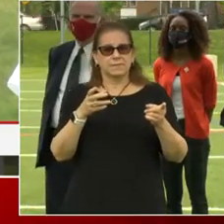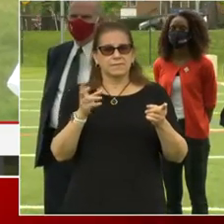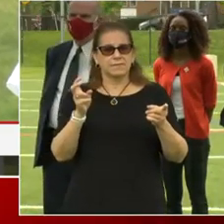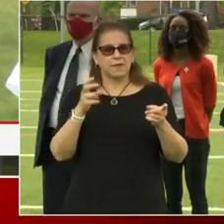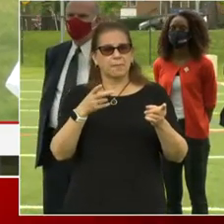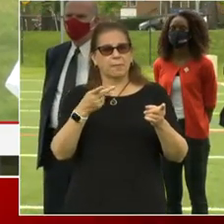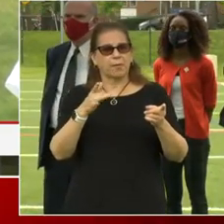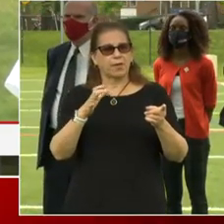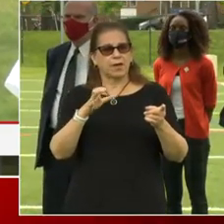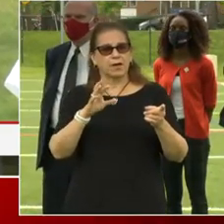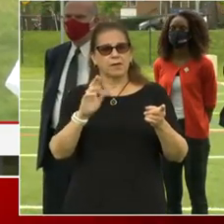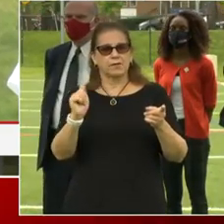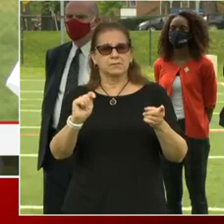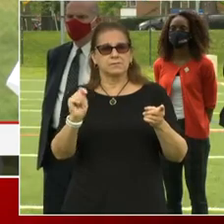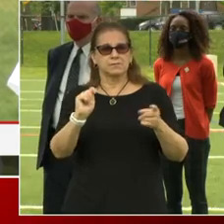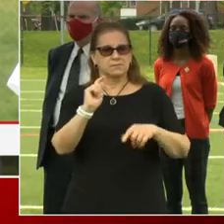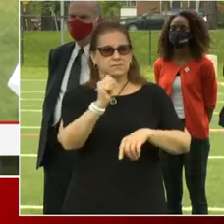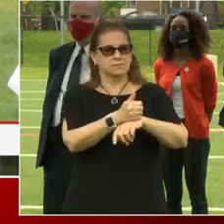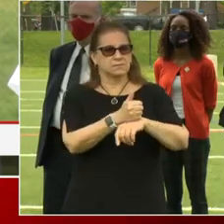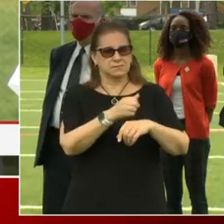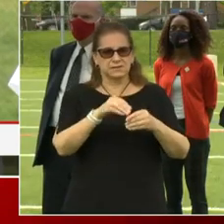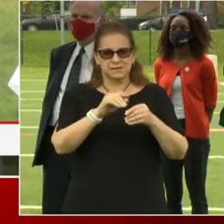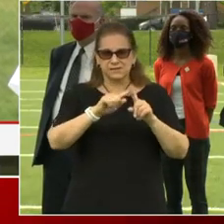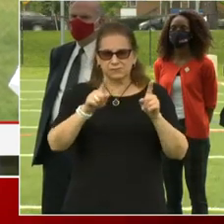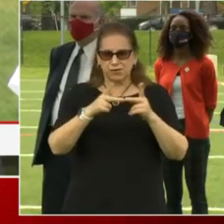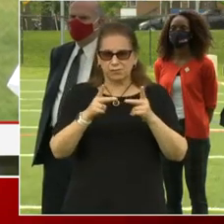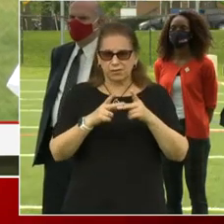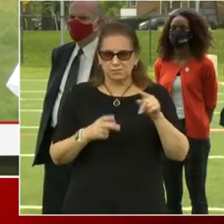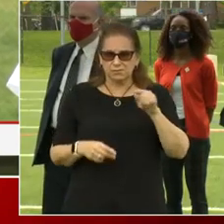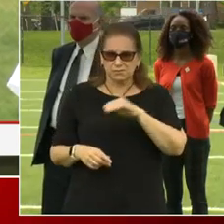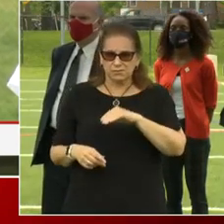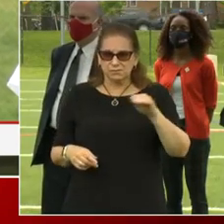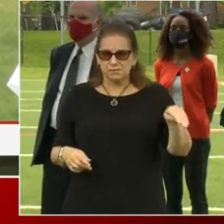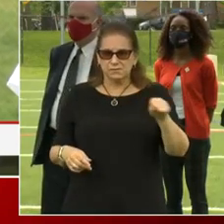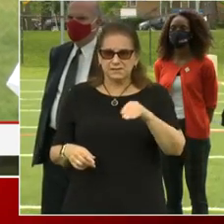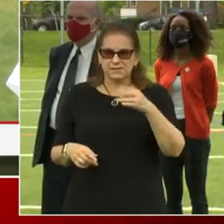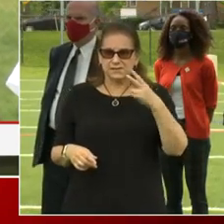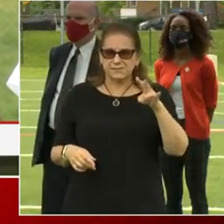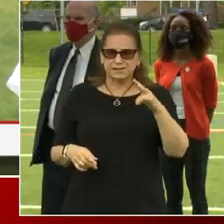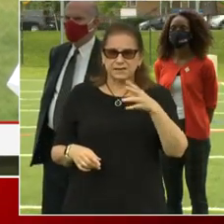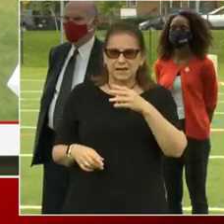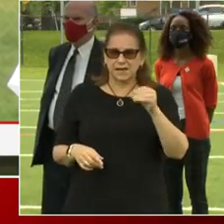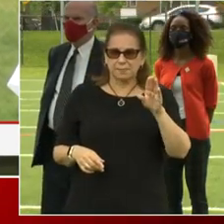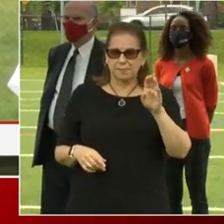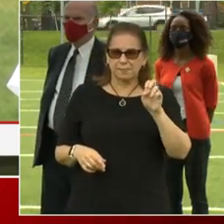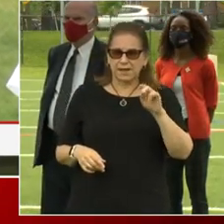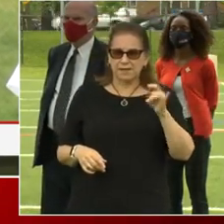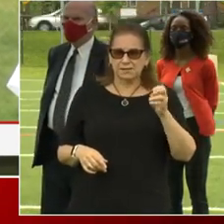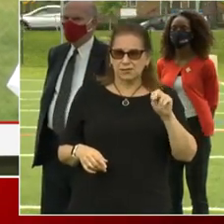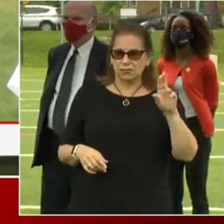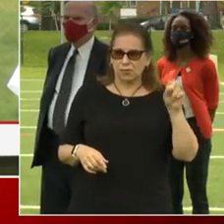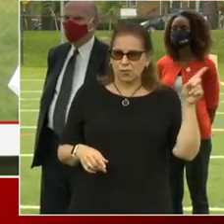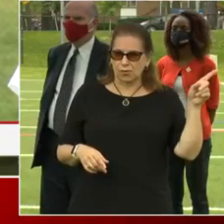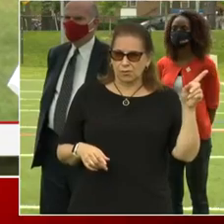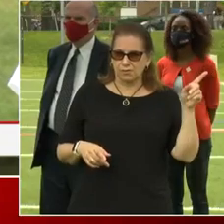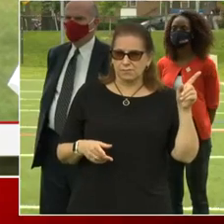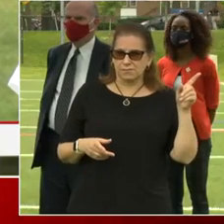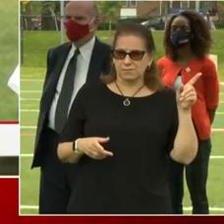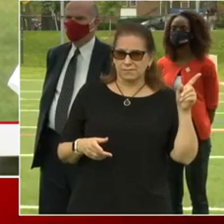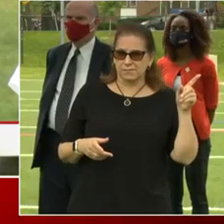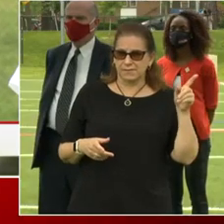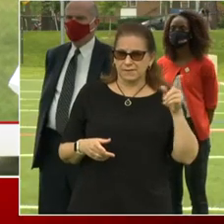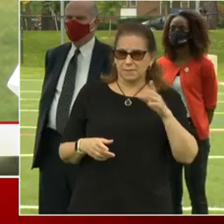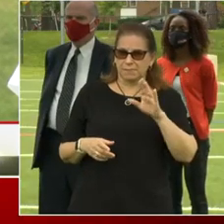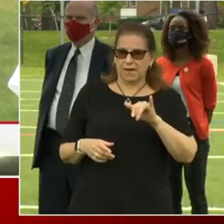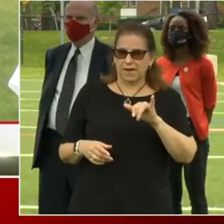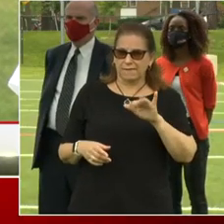restrooms placed in various areas. And 17th and Benning Road was recommended by the 5th District